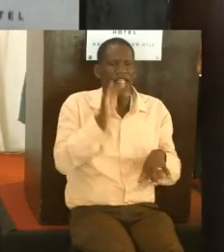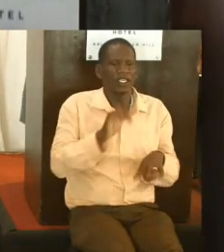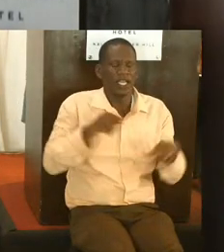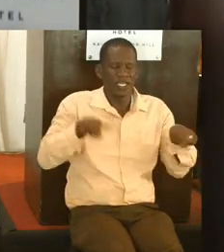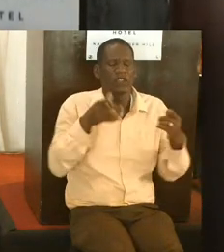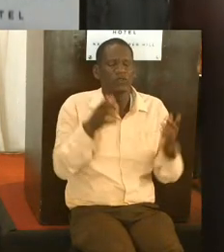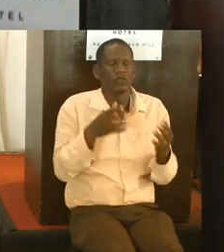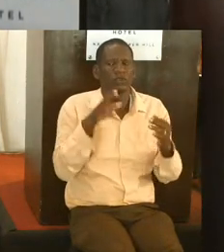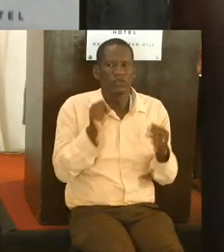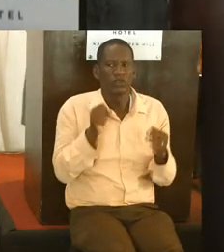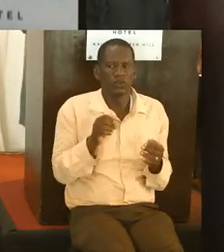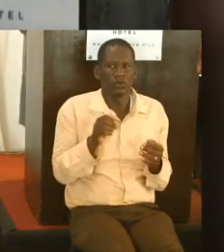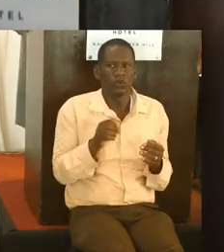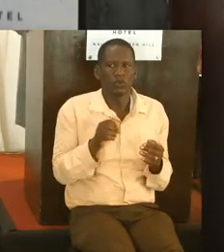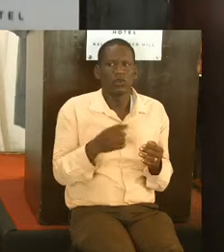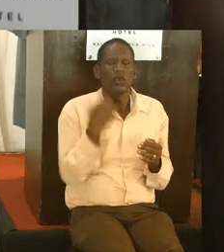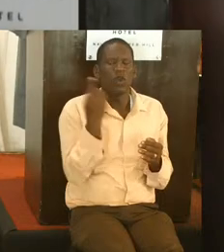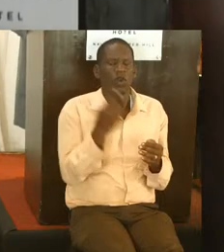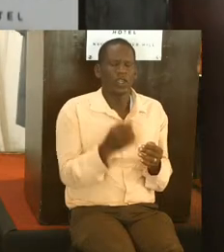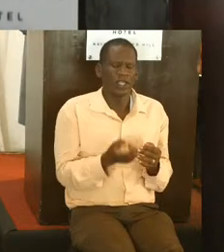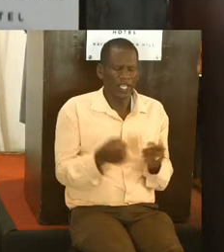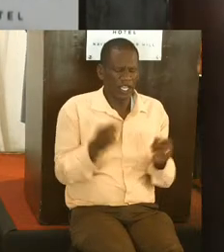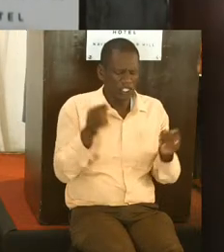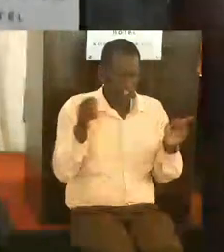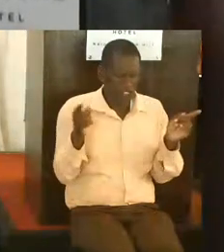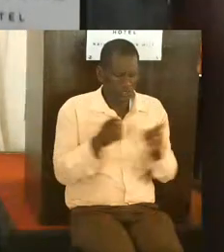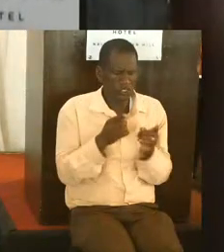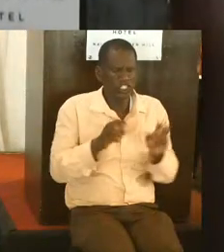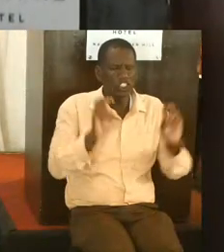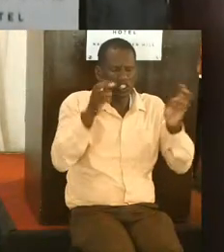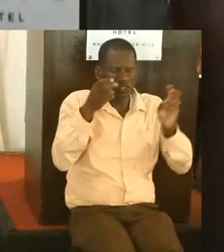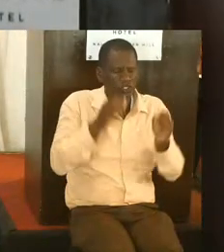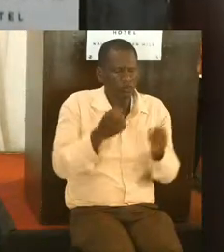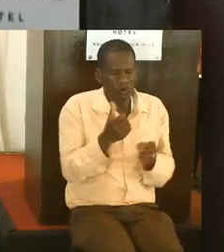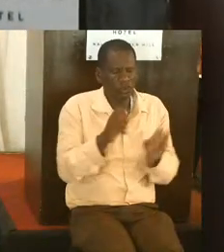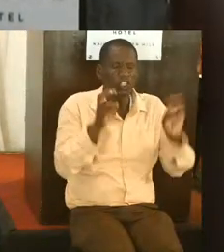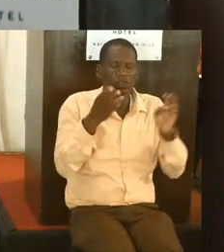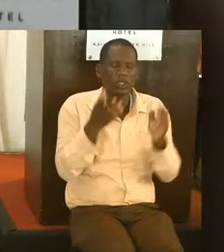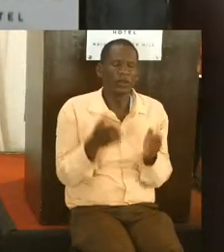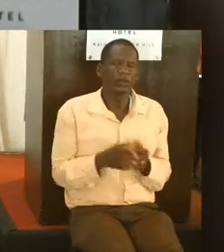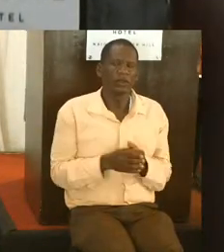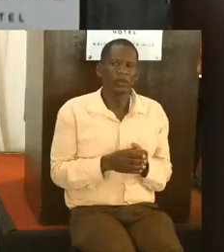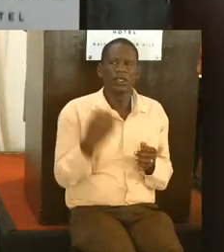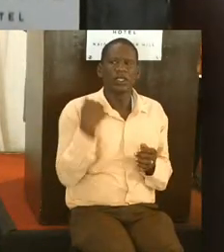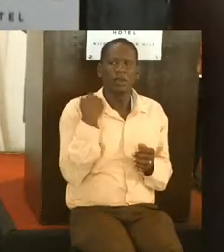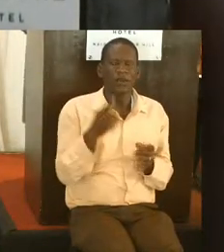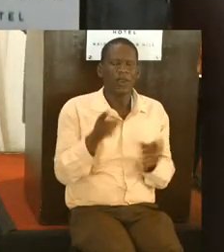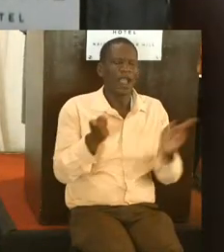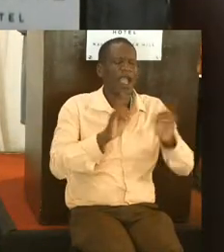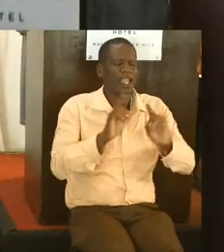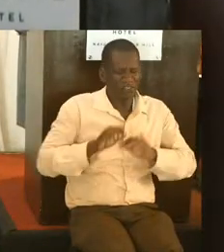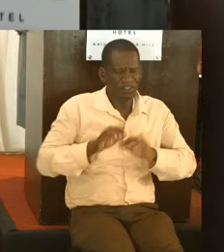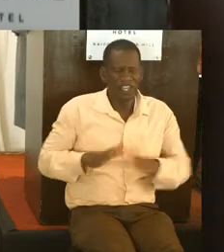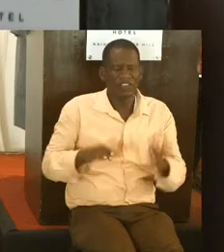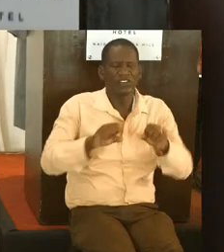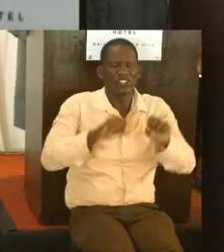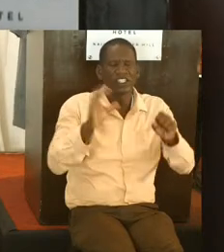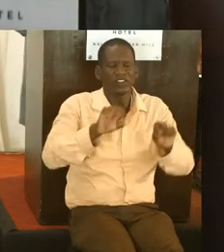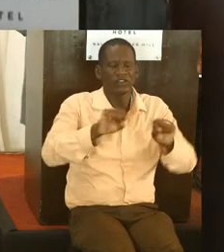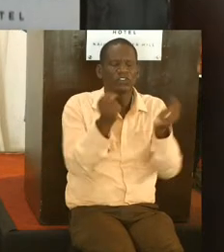so um just a short short issue um number one I never left Civil